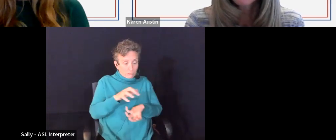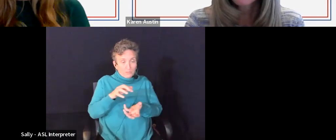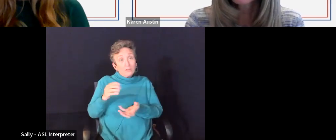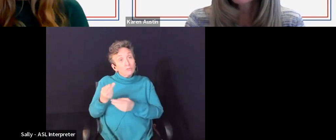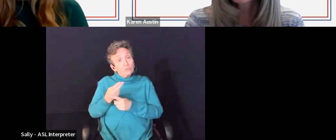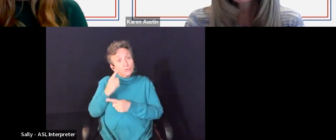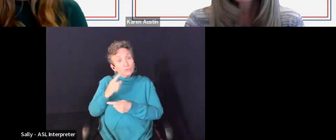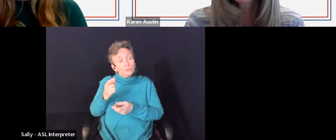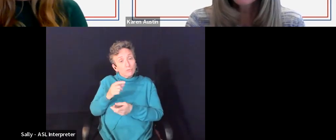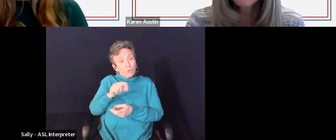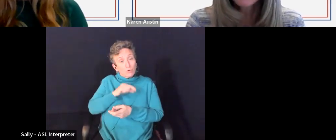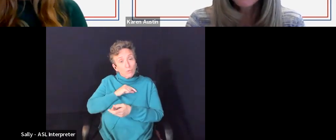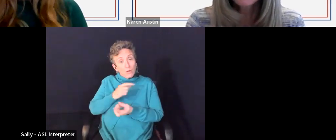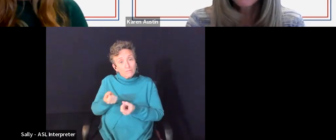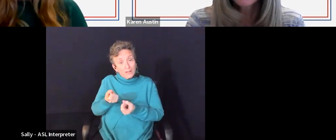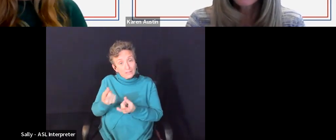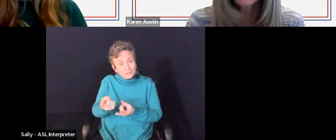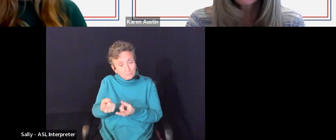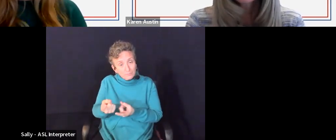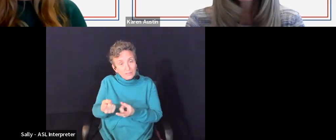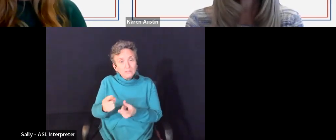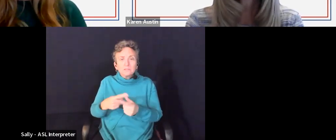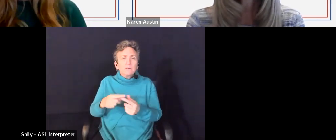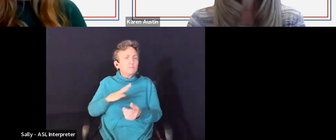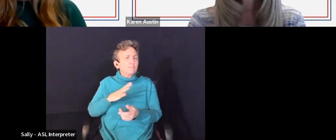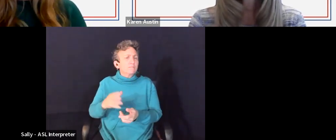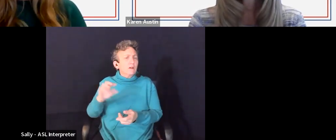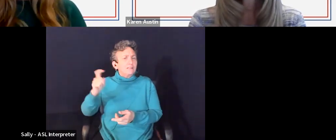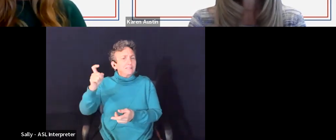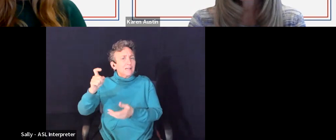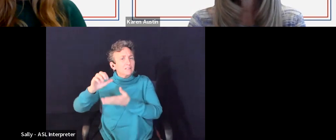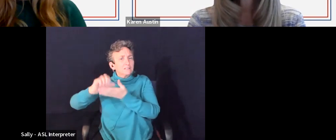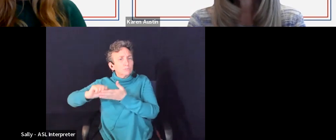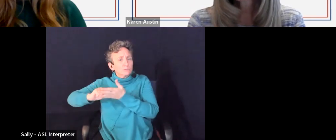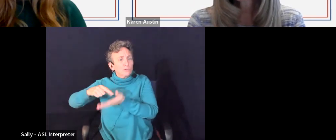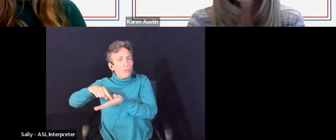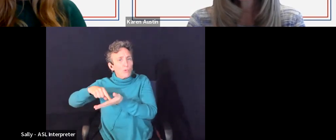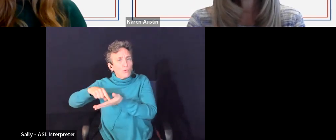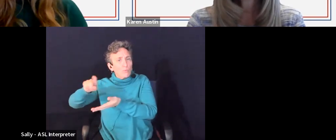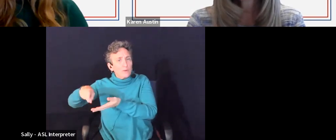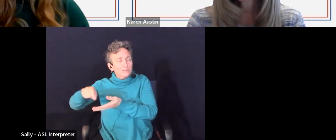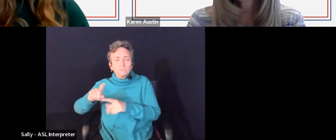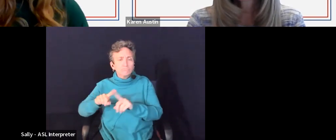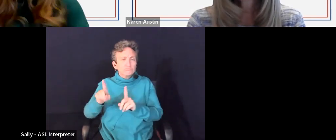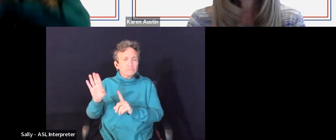expense and close it, then there's not going to be any tax liability. If you decide to close it